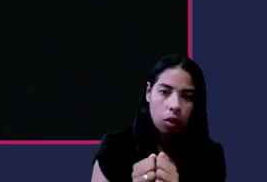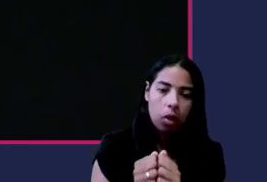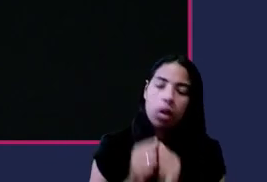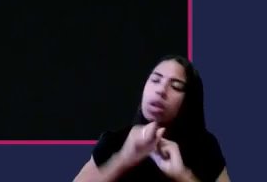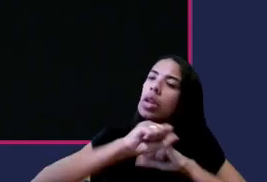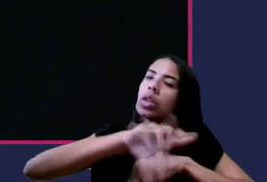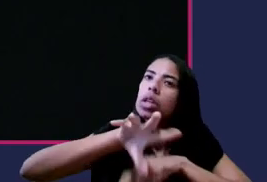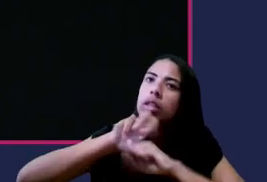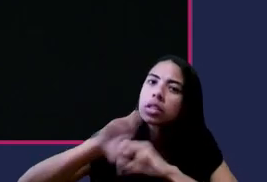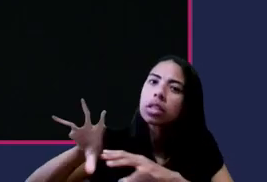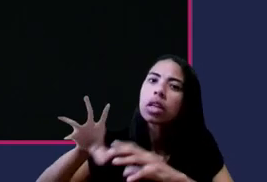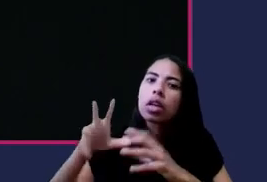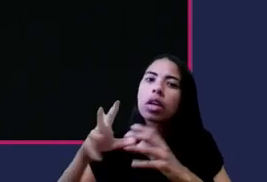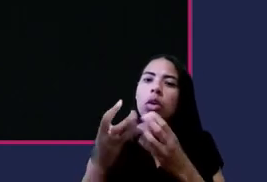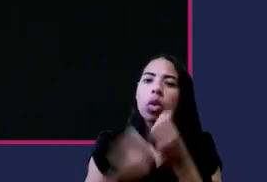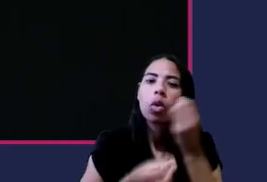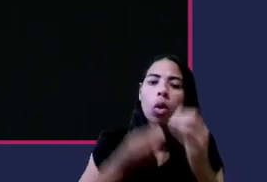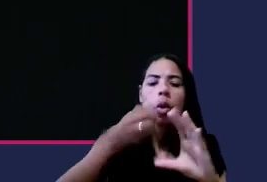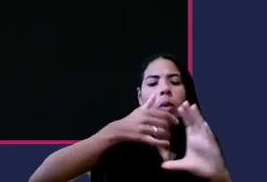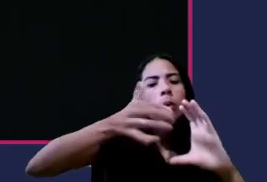institutions.